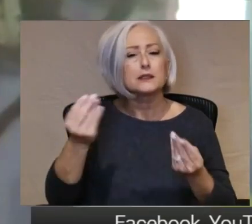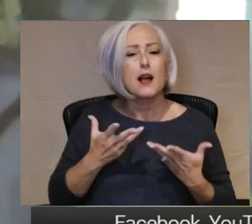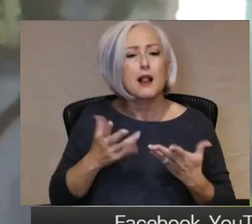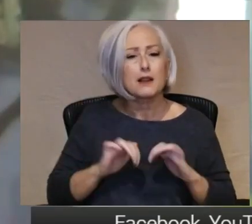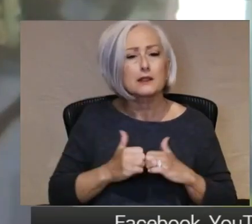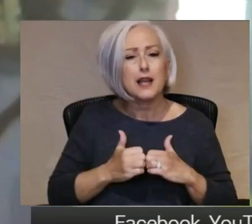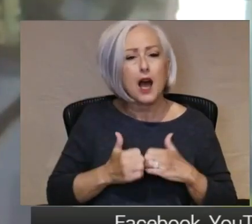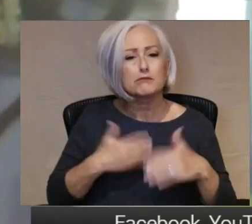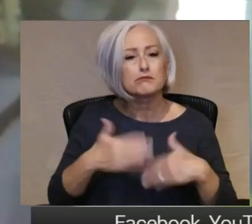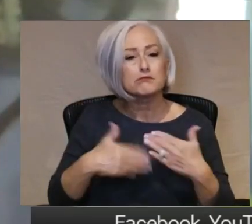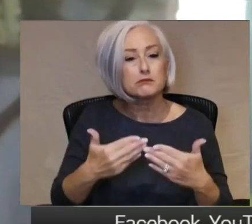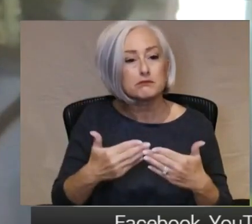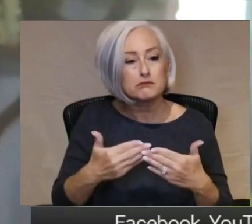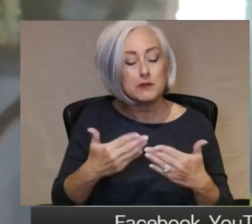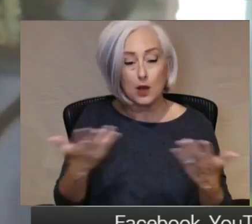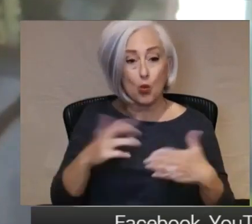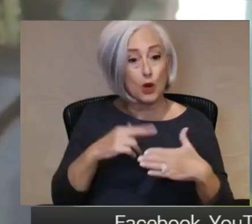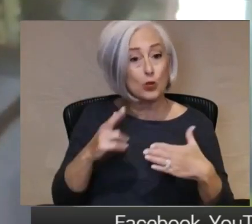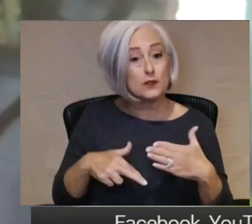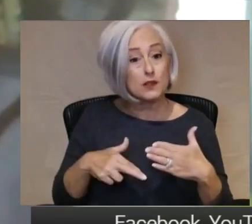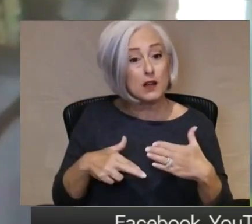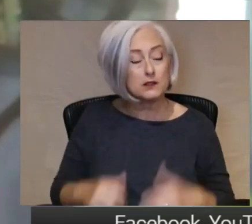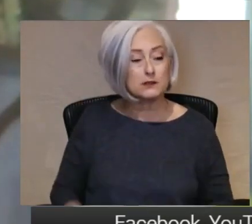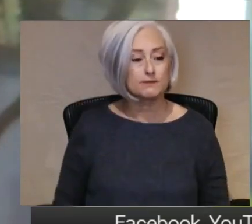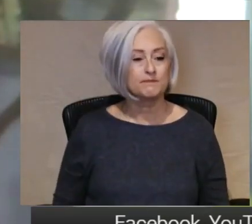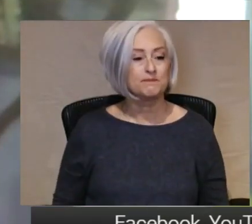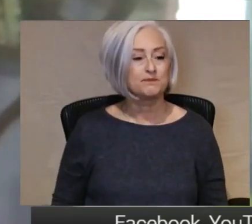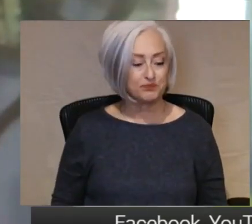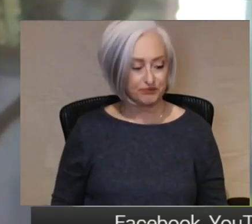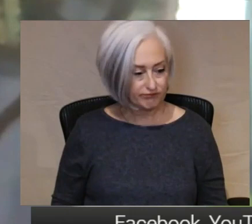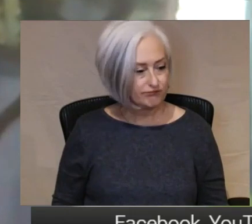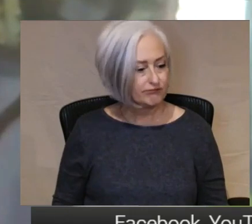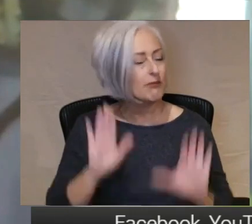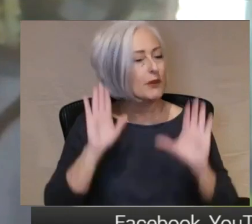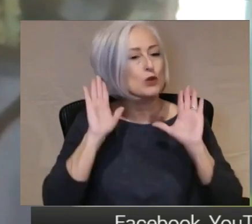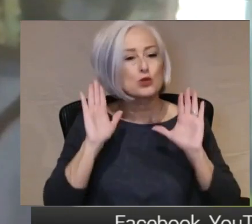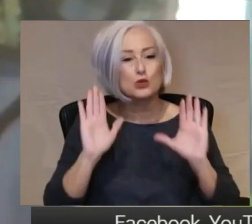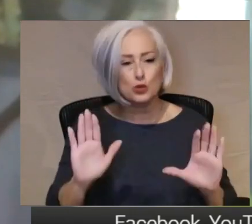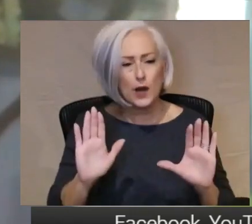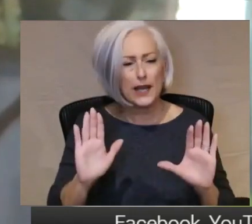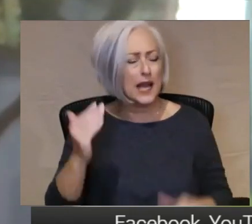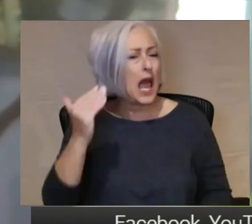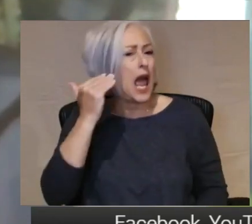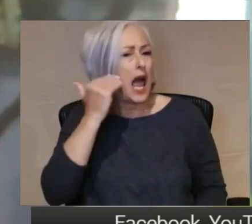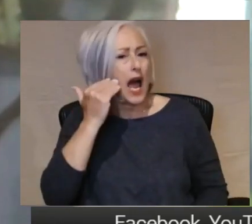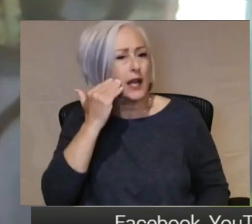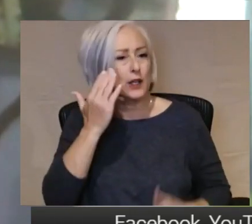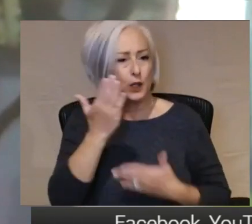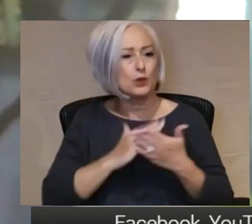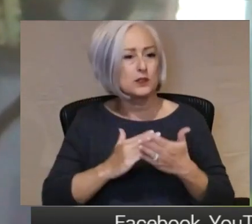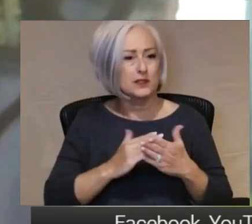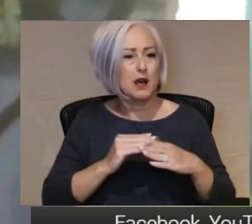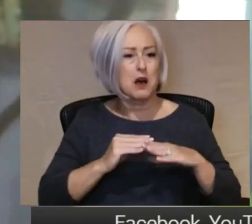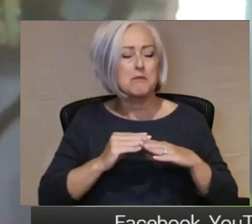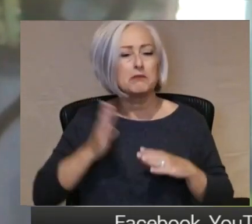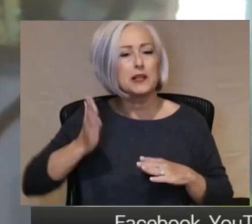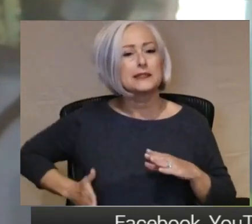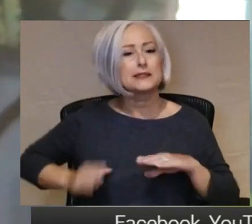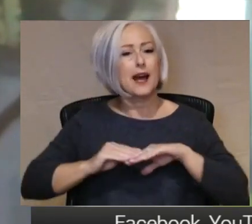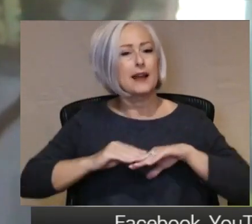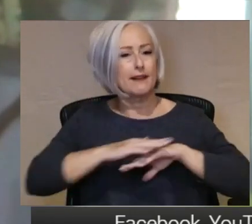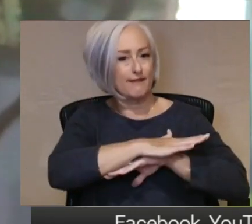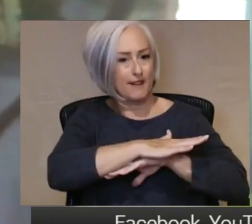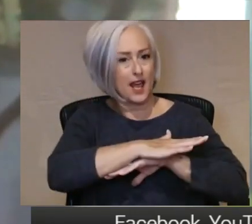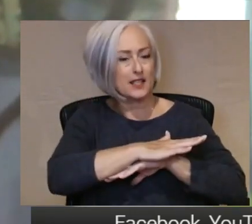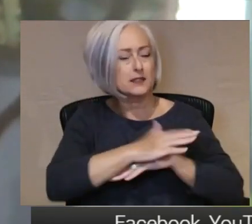It was great. I was aware that there were going to be some side effects to begin with, and they have gone